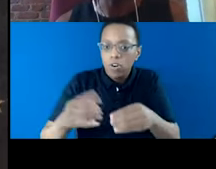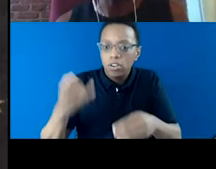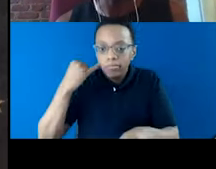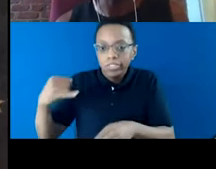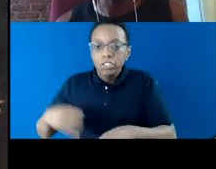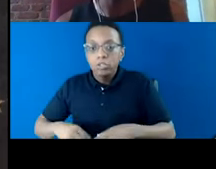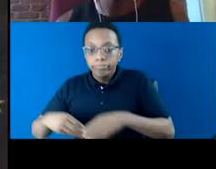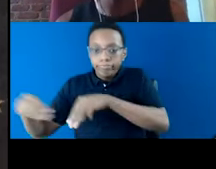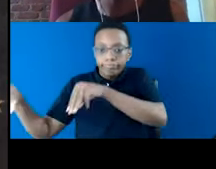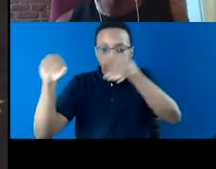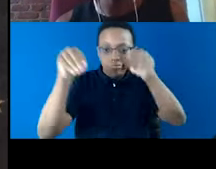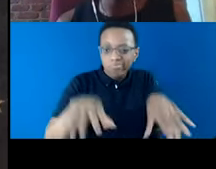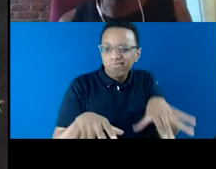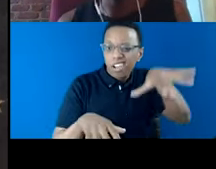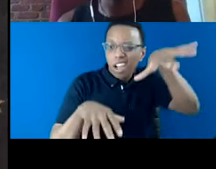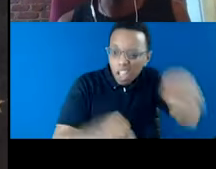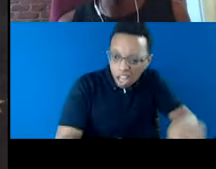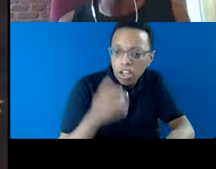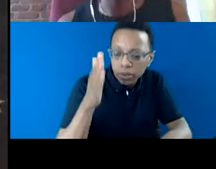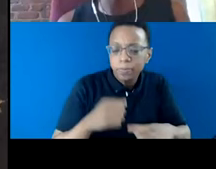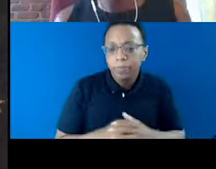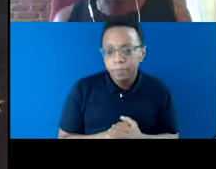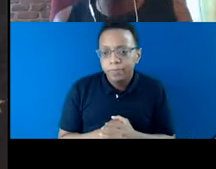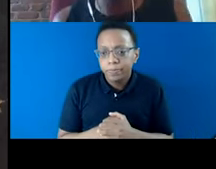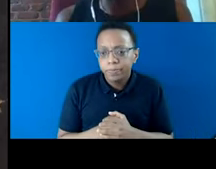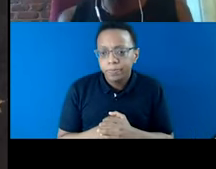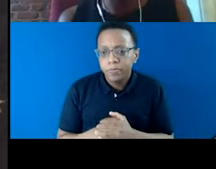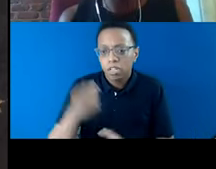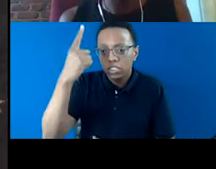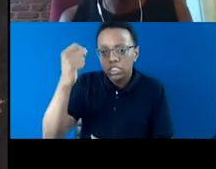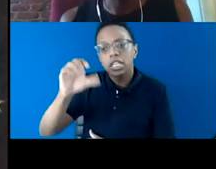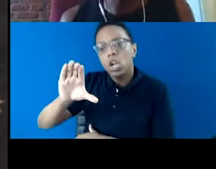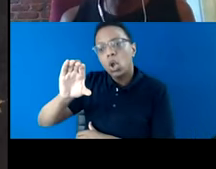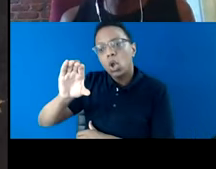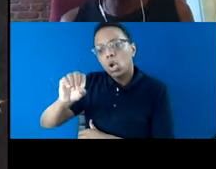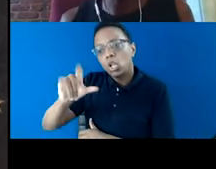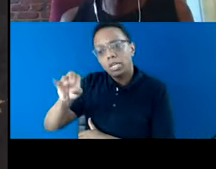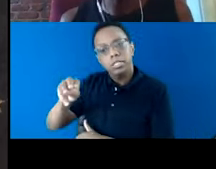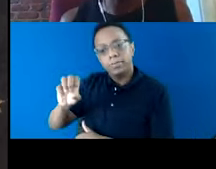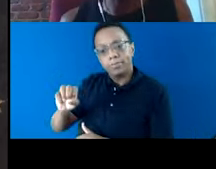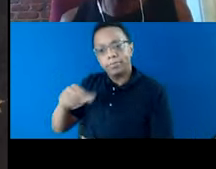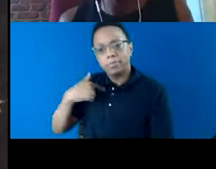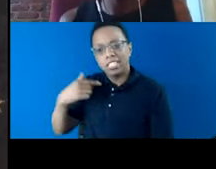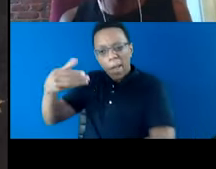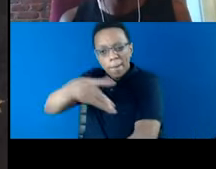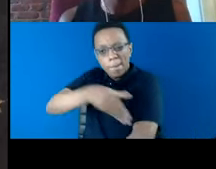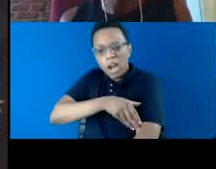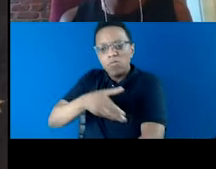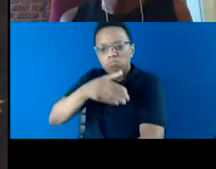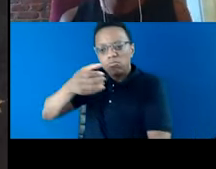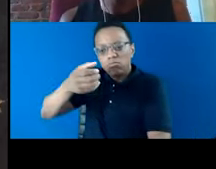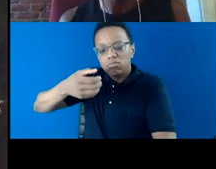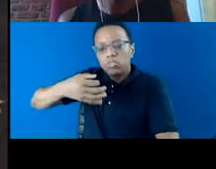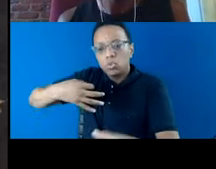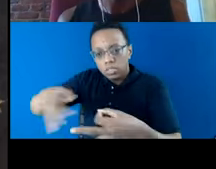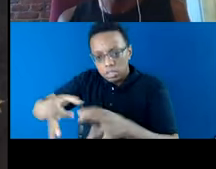Sometimes, and in the context of colonialism, it's usually about the power relationship. Many people migrate and travel, but